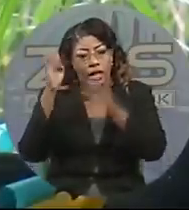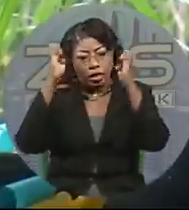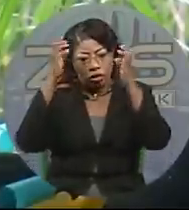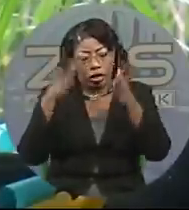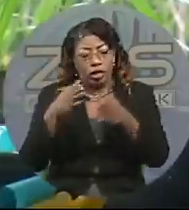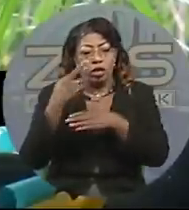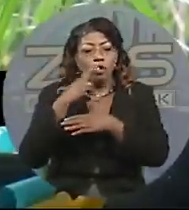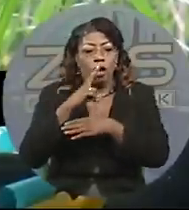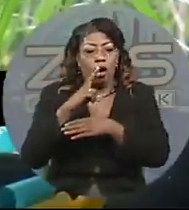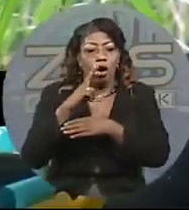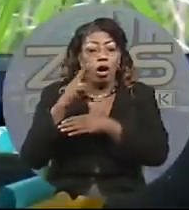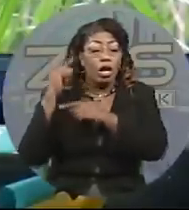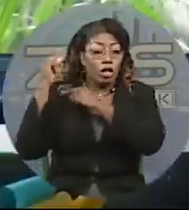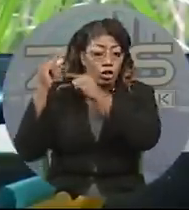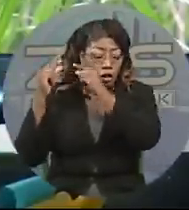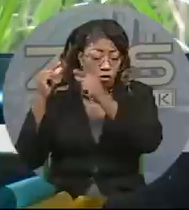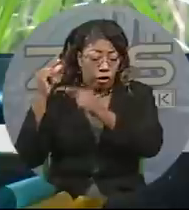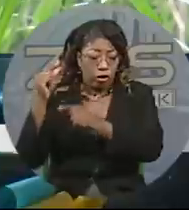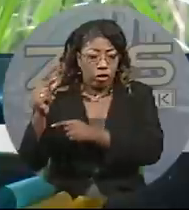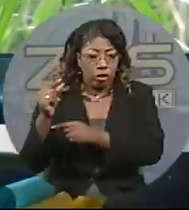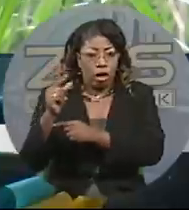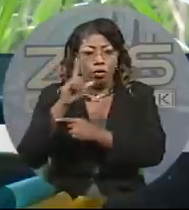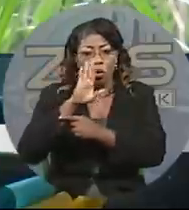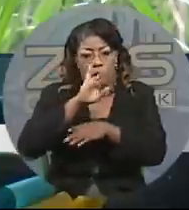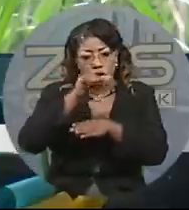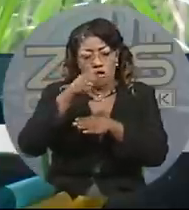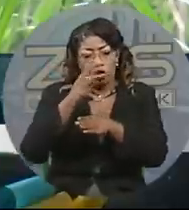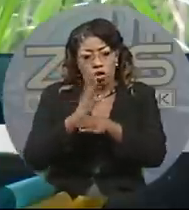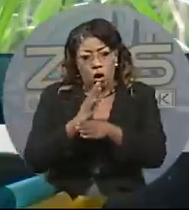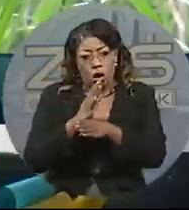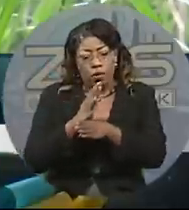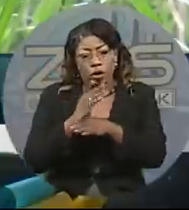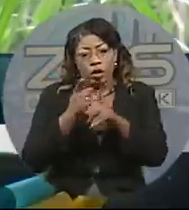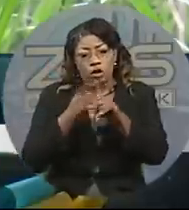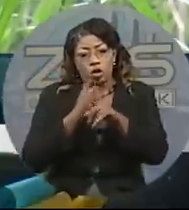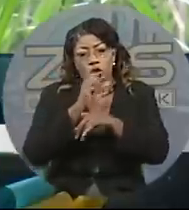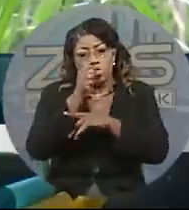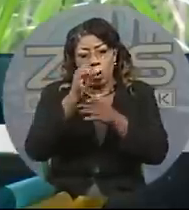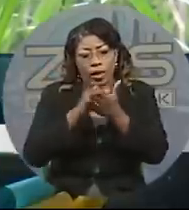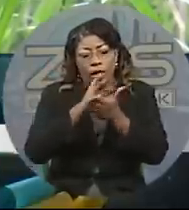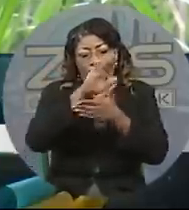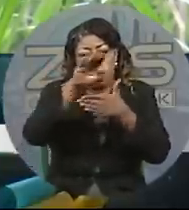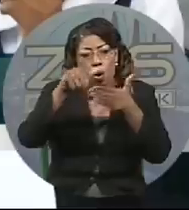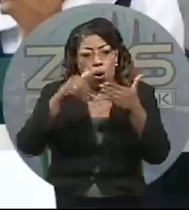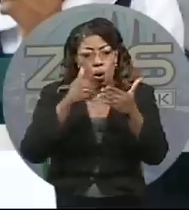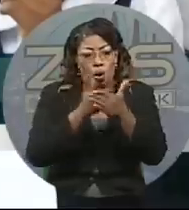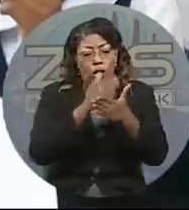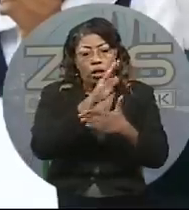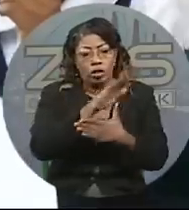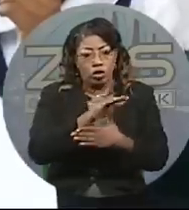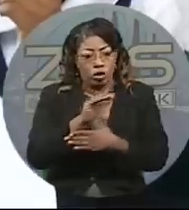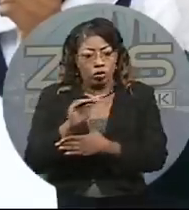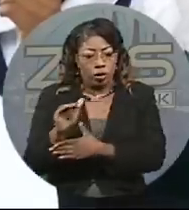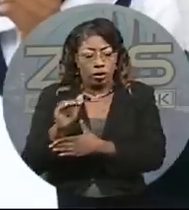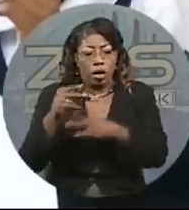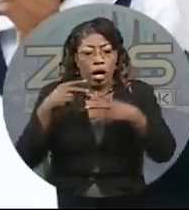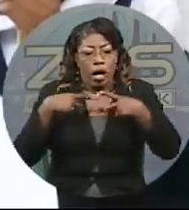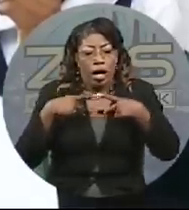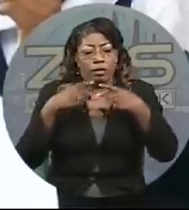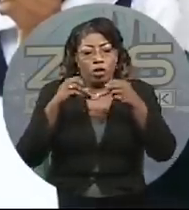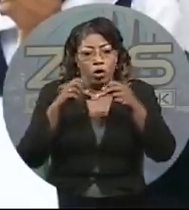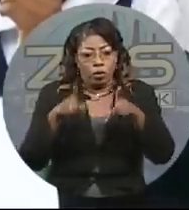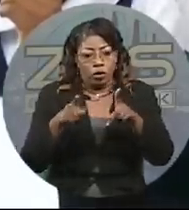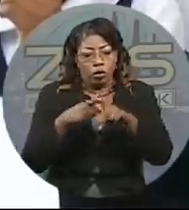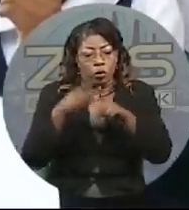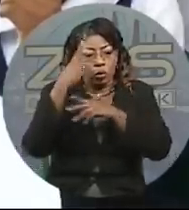generation had one mission, and that was to ensure that all children would have an opportunity